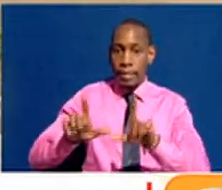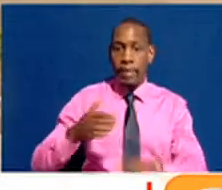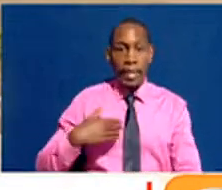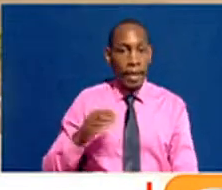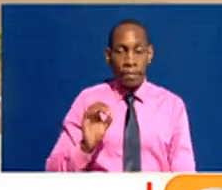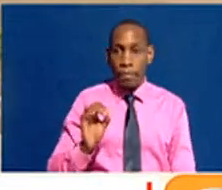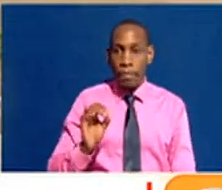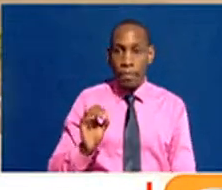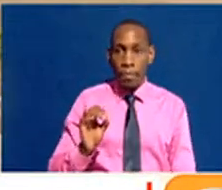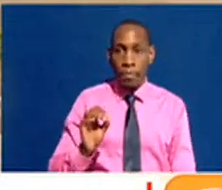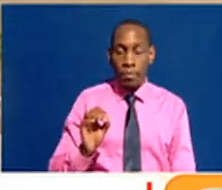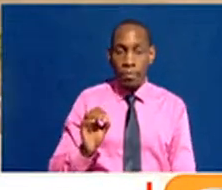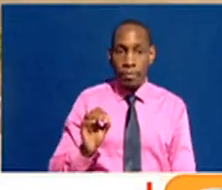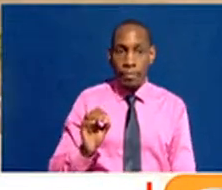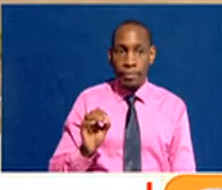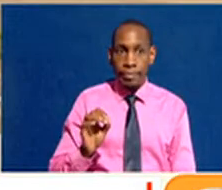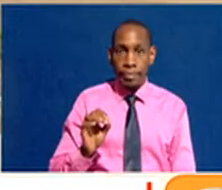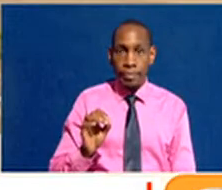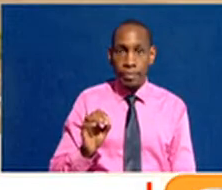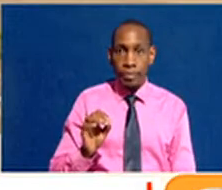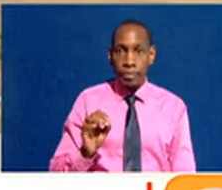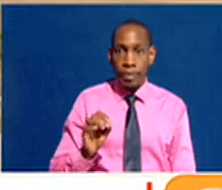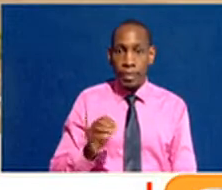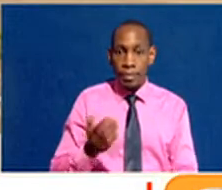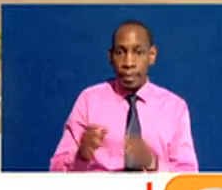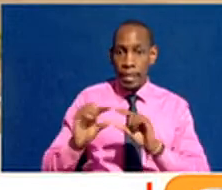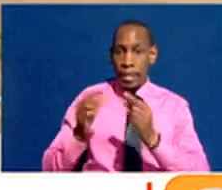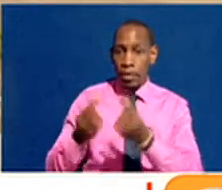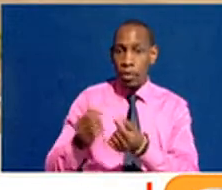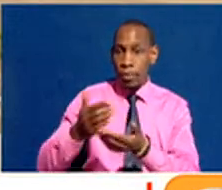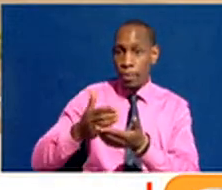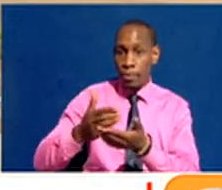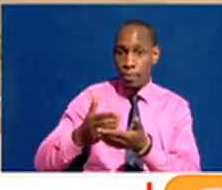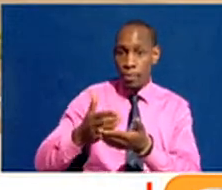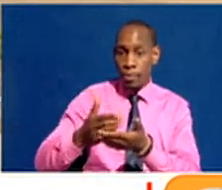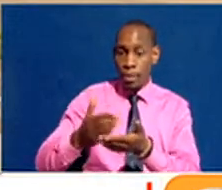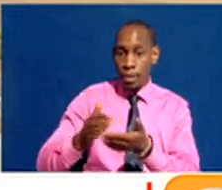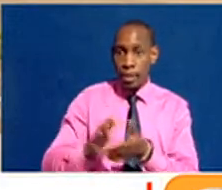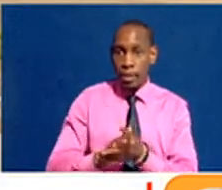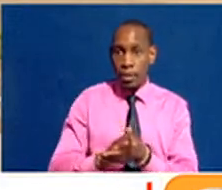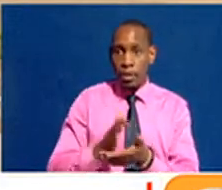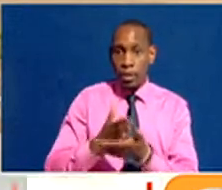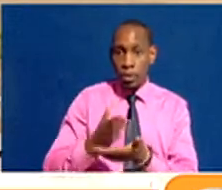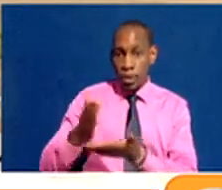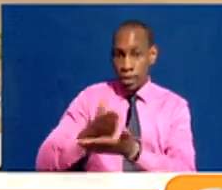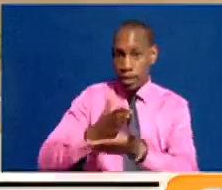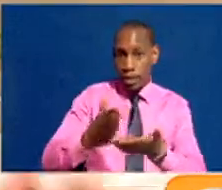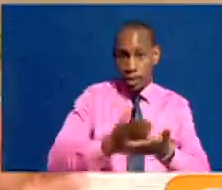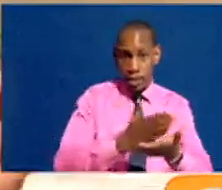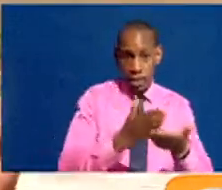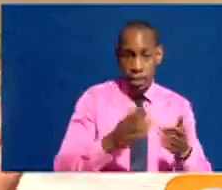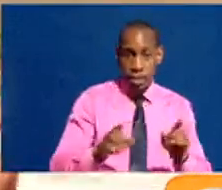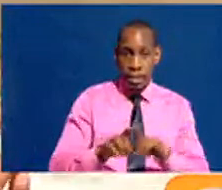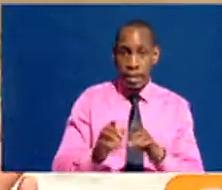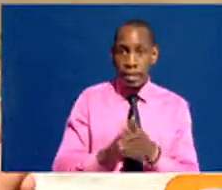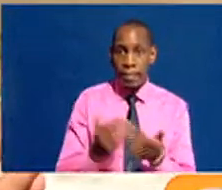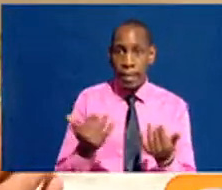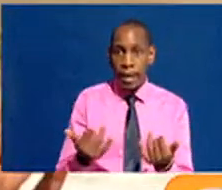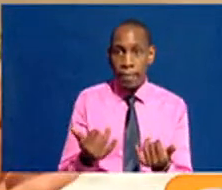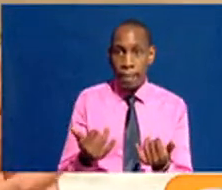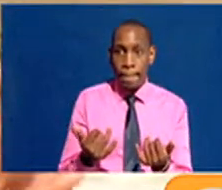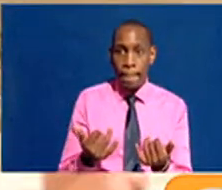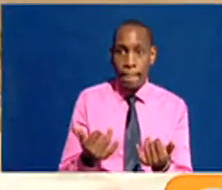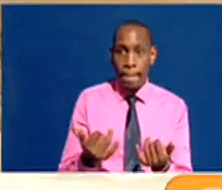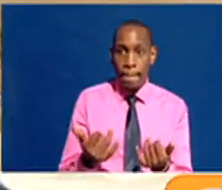example, then if it is a group range, for example, then they should do the adjudication and make